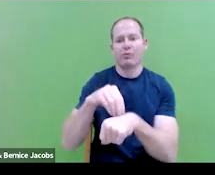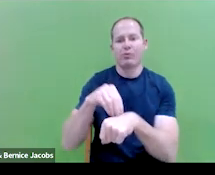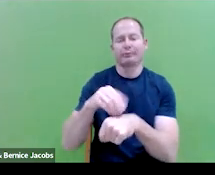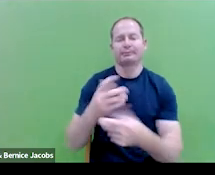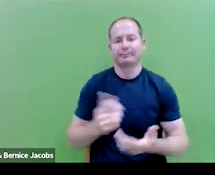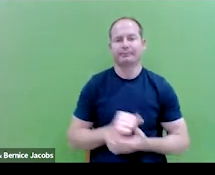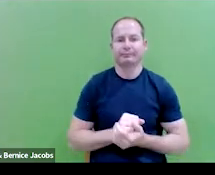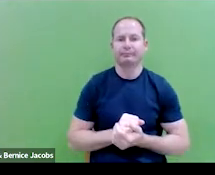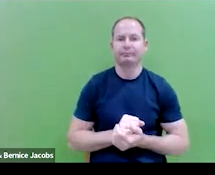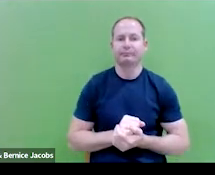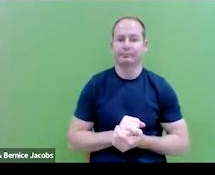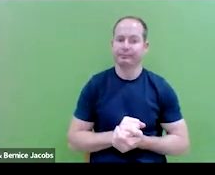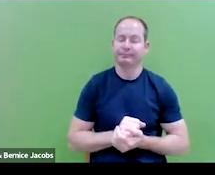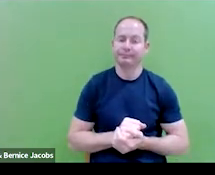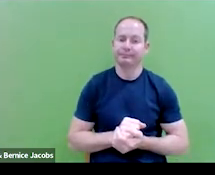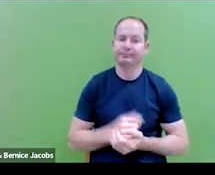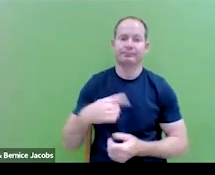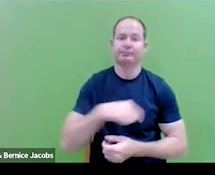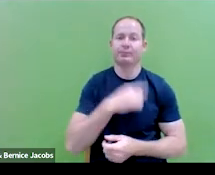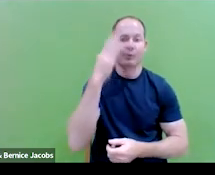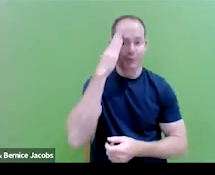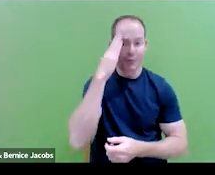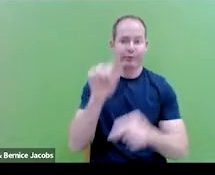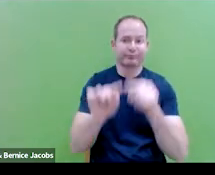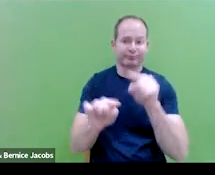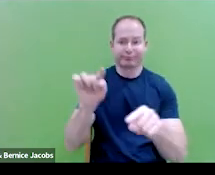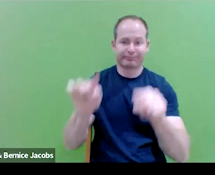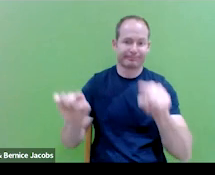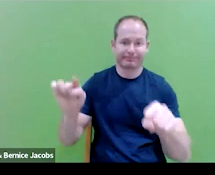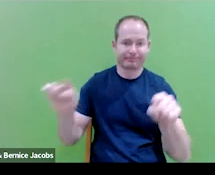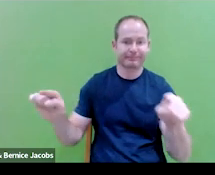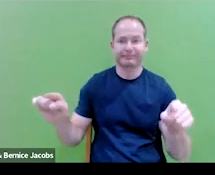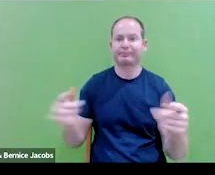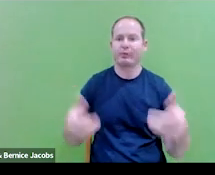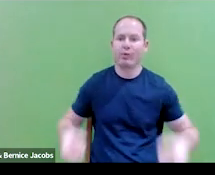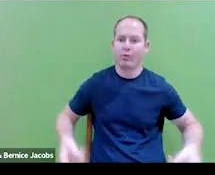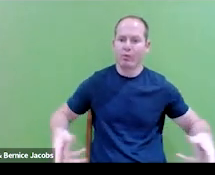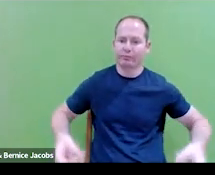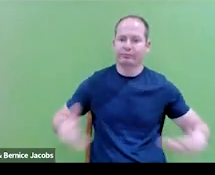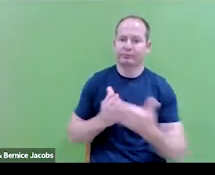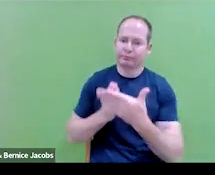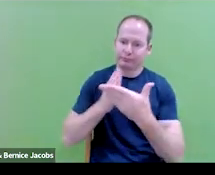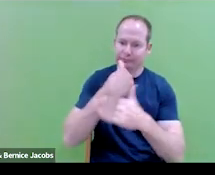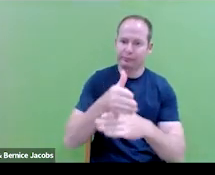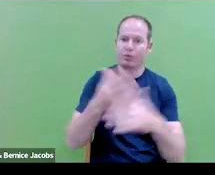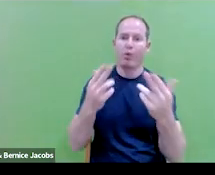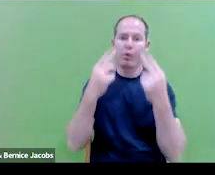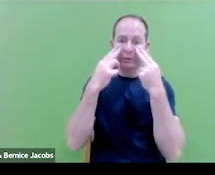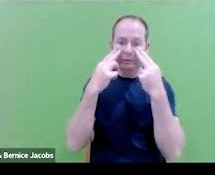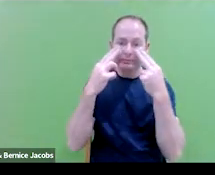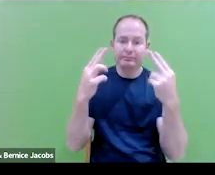much more diverse than just looking at wheelchair access or access for visually impaired,